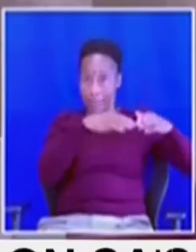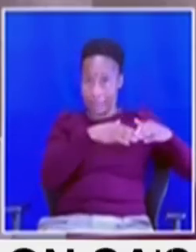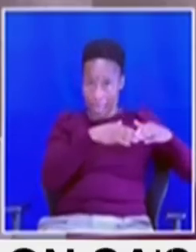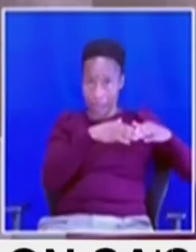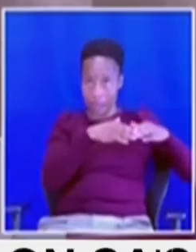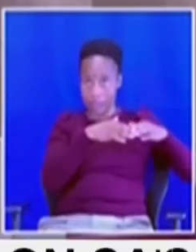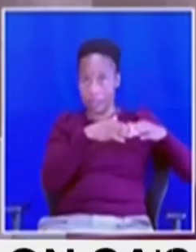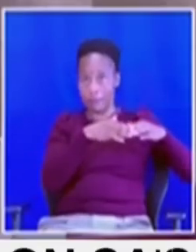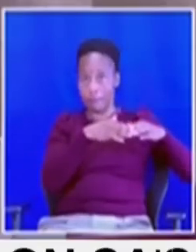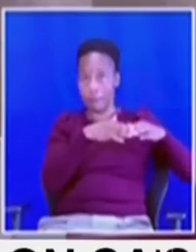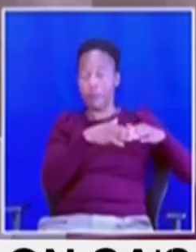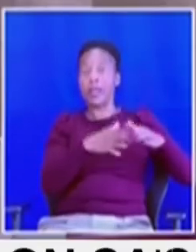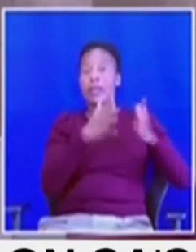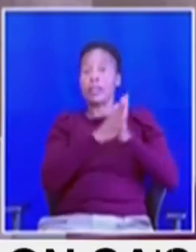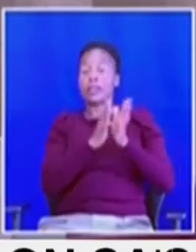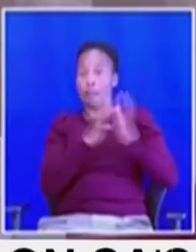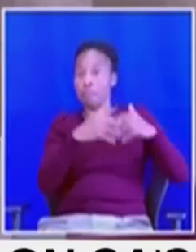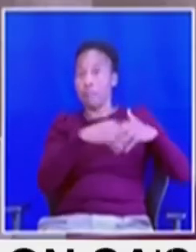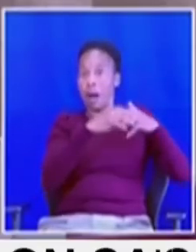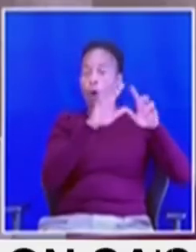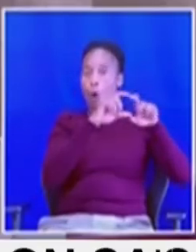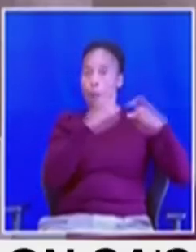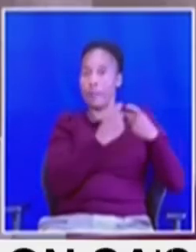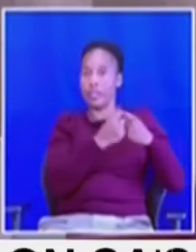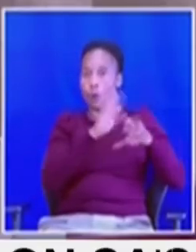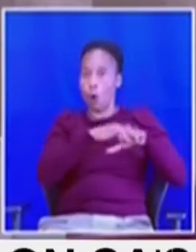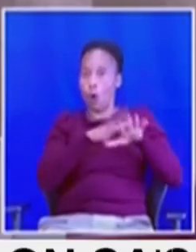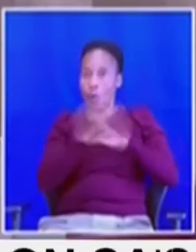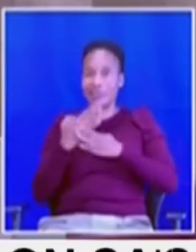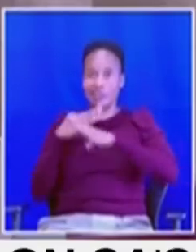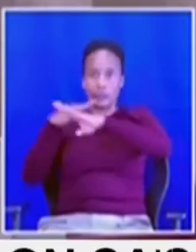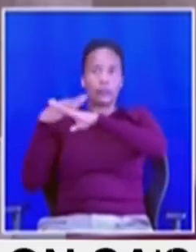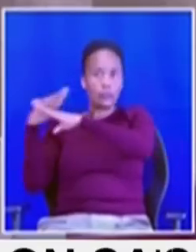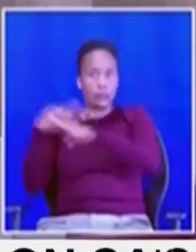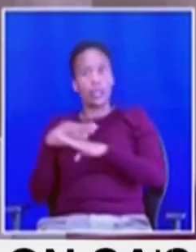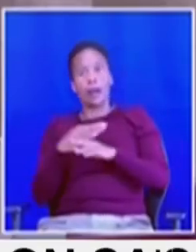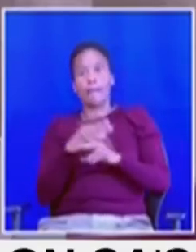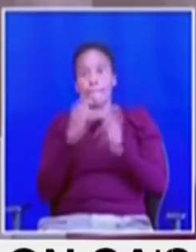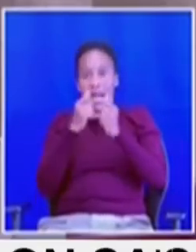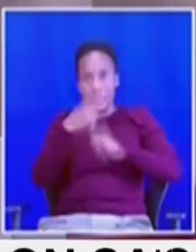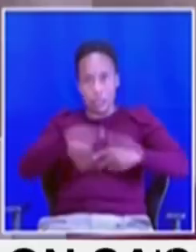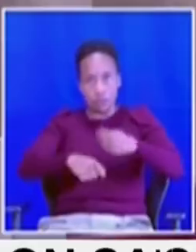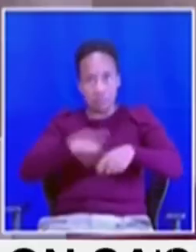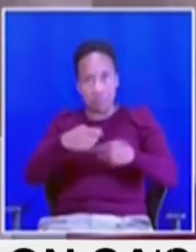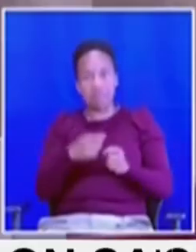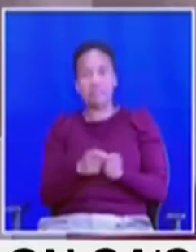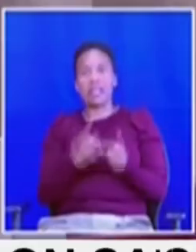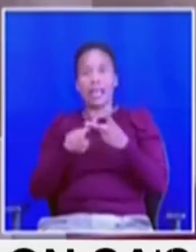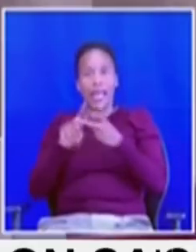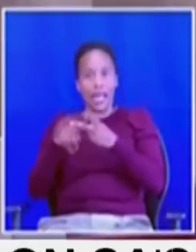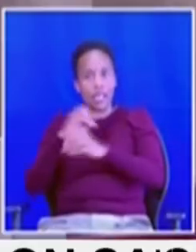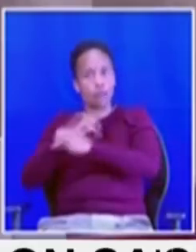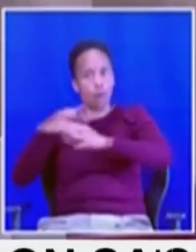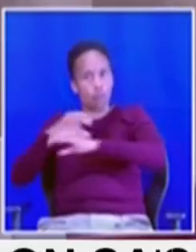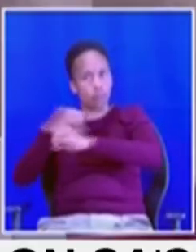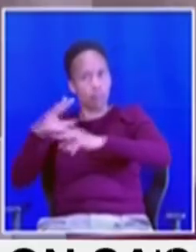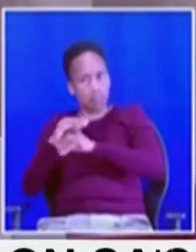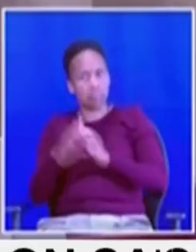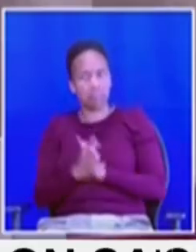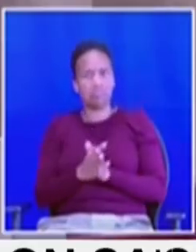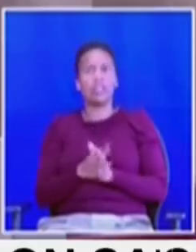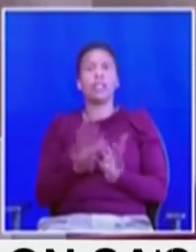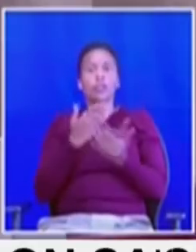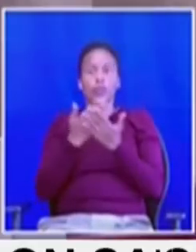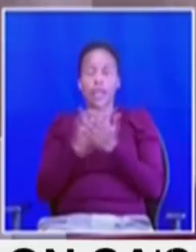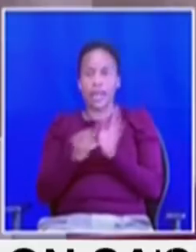on Anti-Money Laundering and Countering Terrorism Financing to address the identified